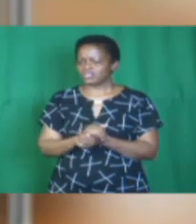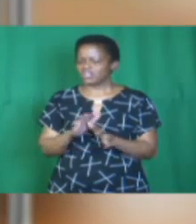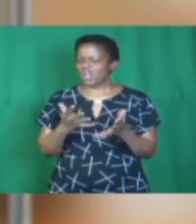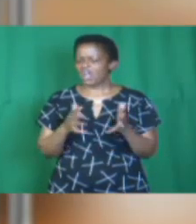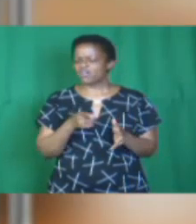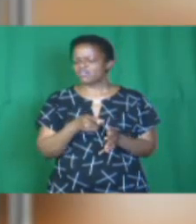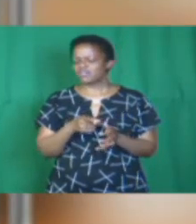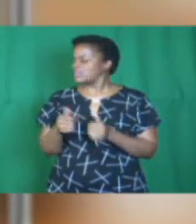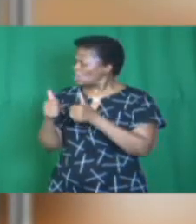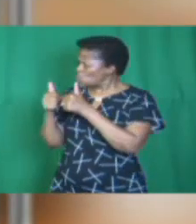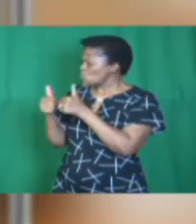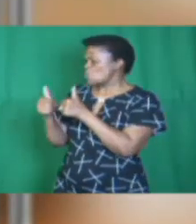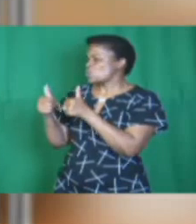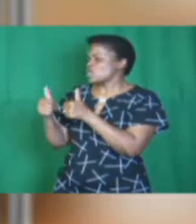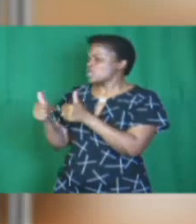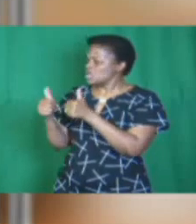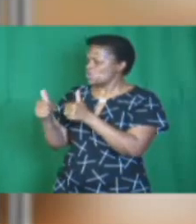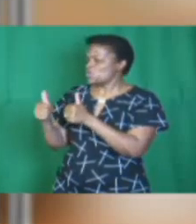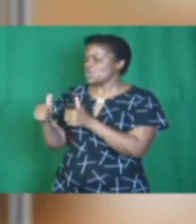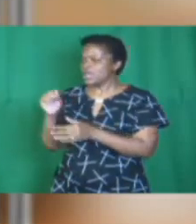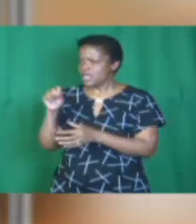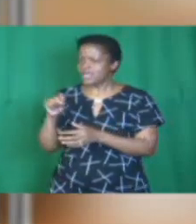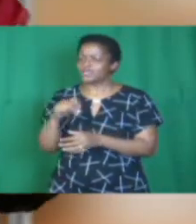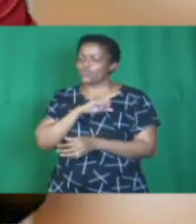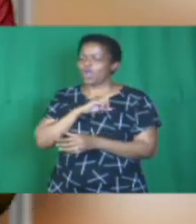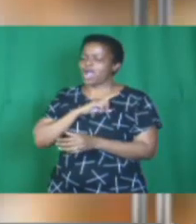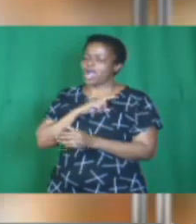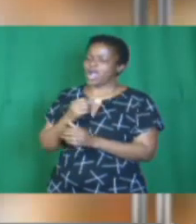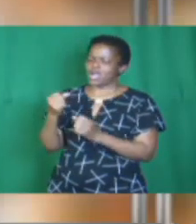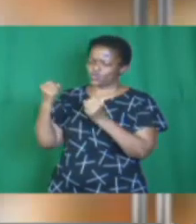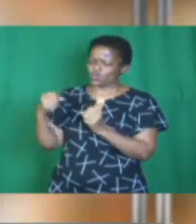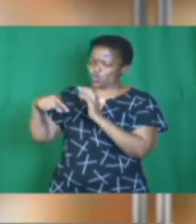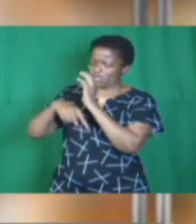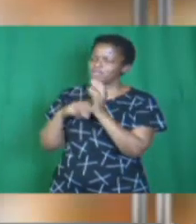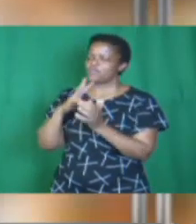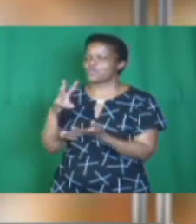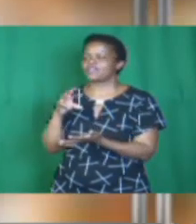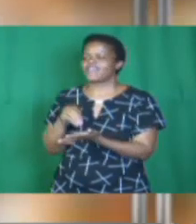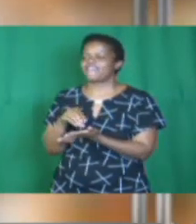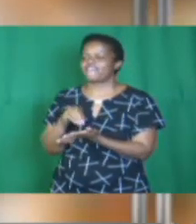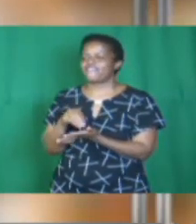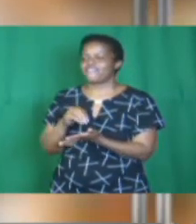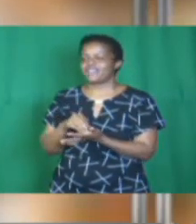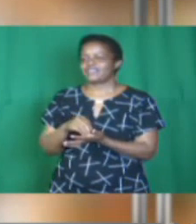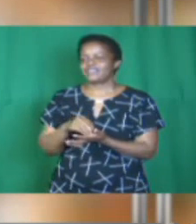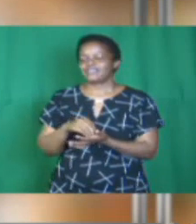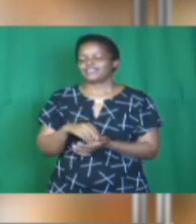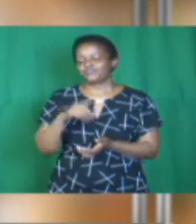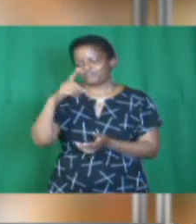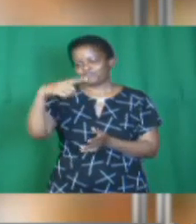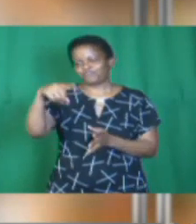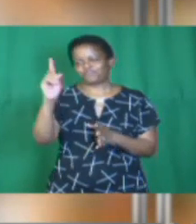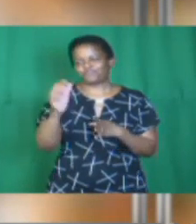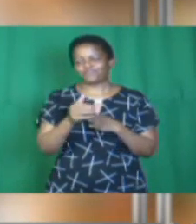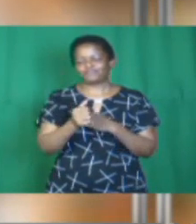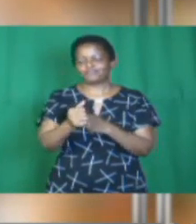strong adjectives are there. That is what we want all the time. All right. So, Mr. Director, you get a tick for that, or a